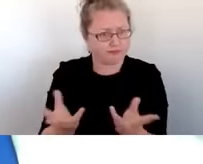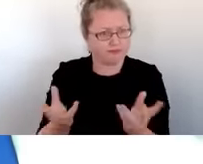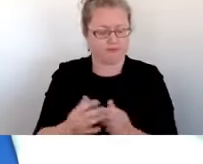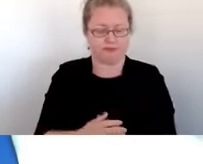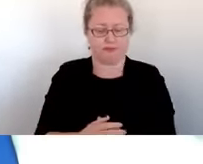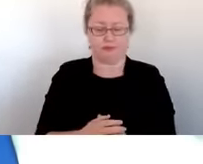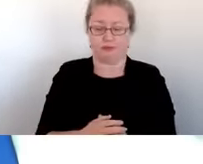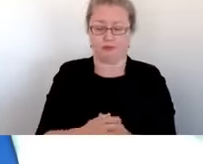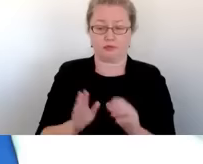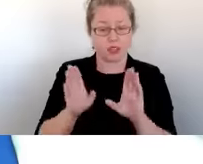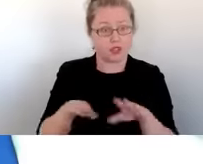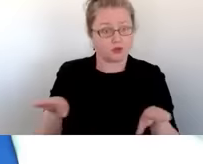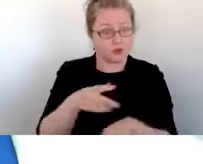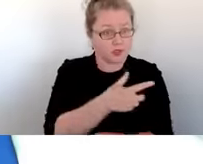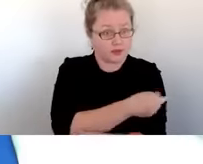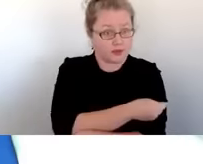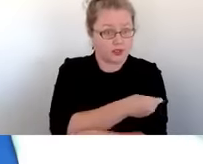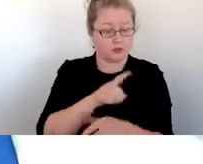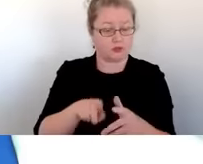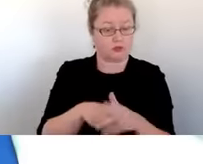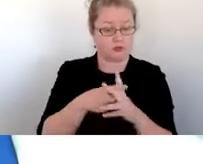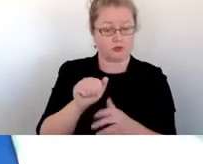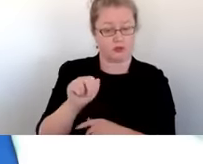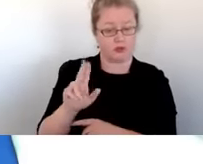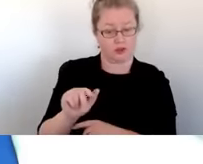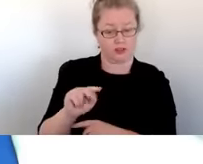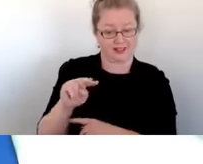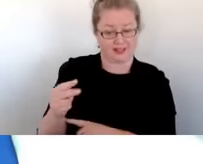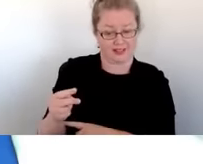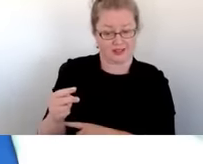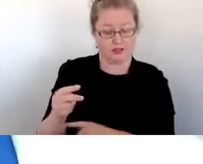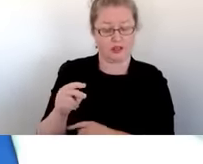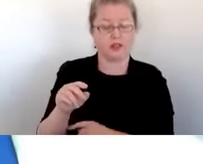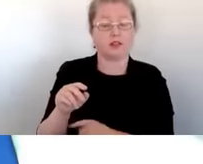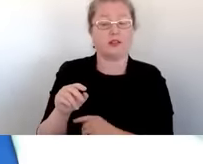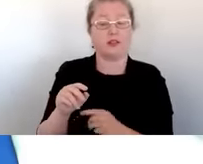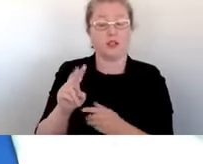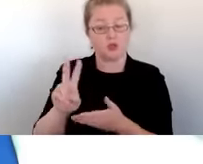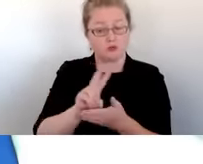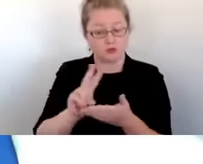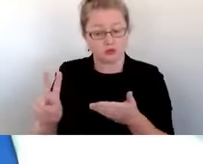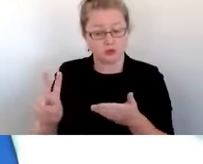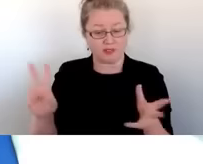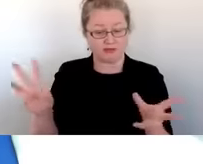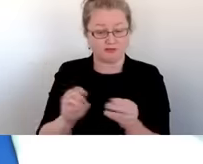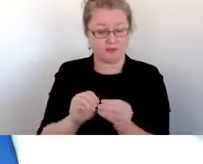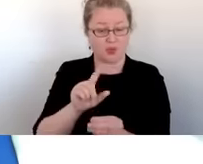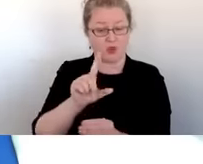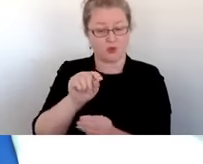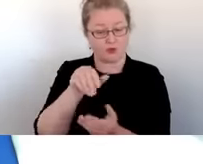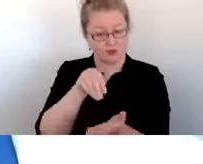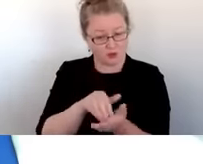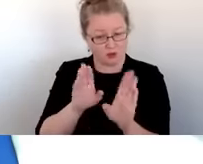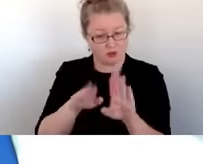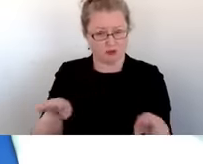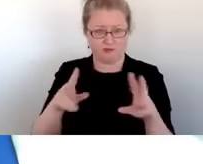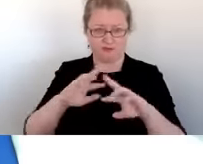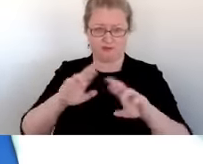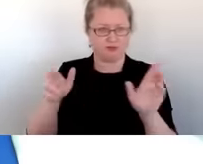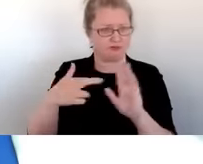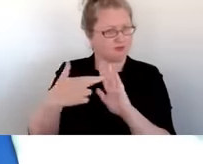the pediatric vaccine on August 2nd, and 2 weeks later, 20,000 children had registered to get their